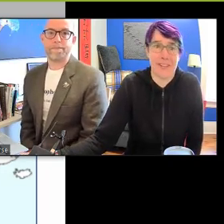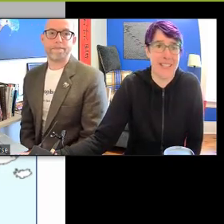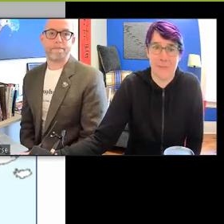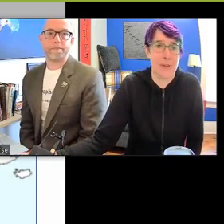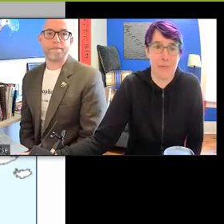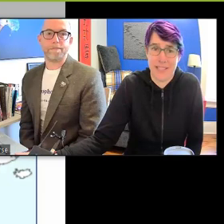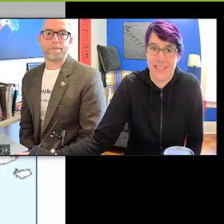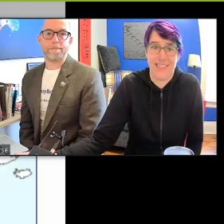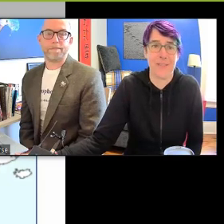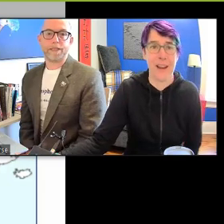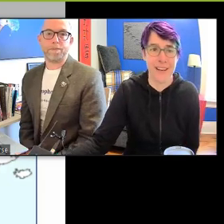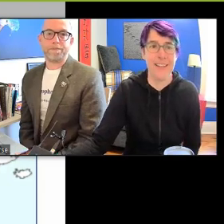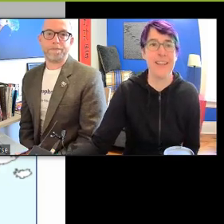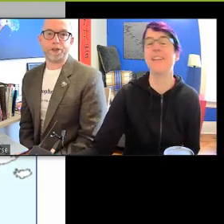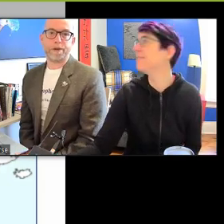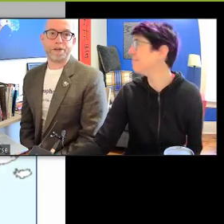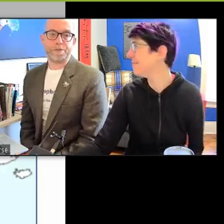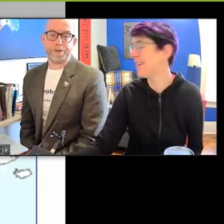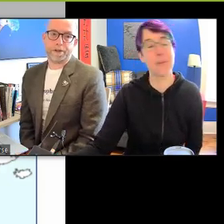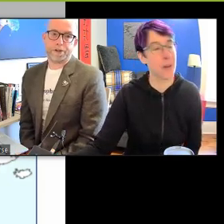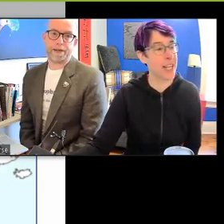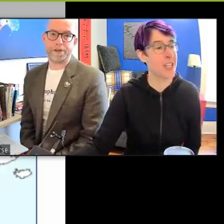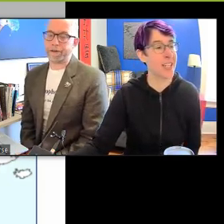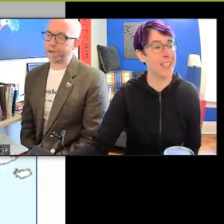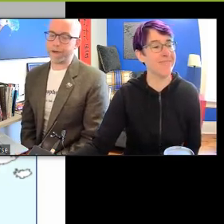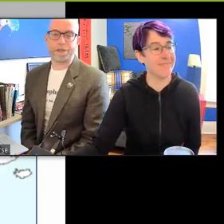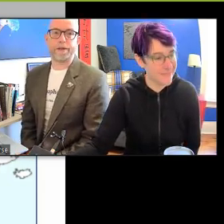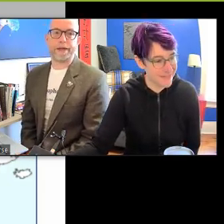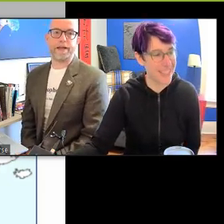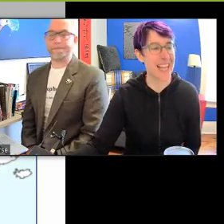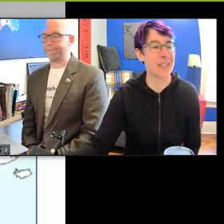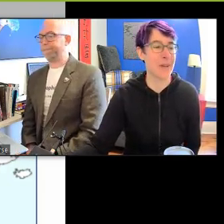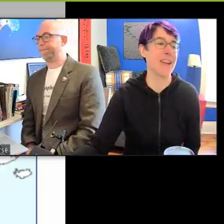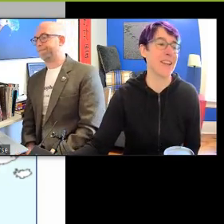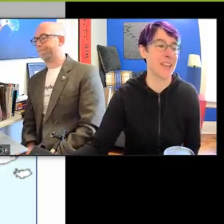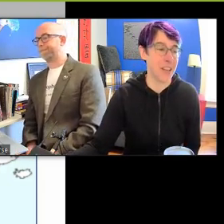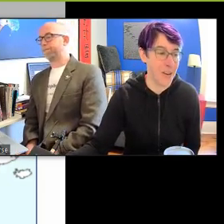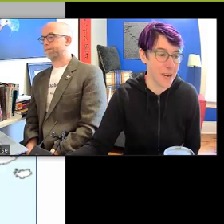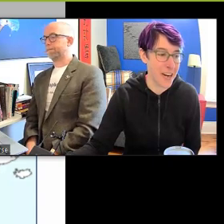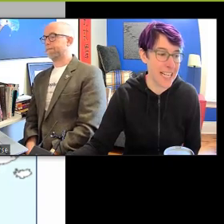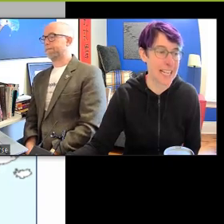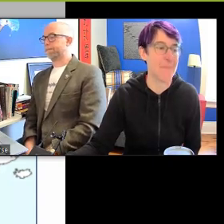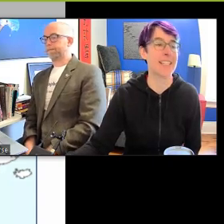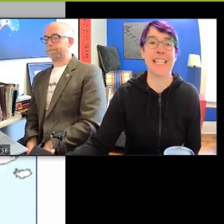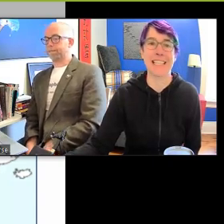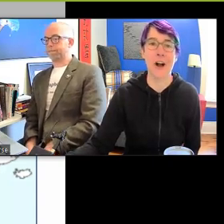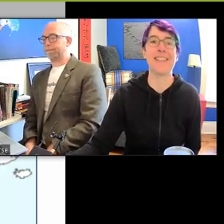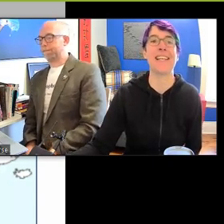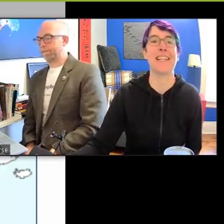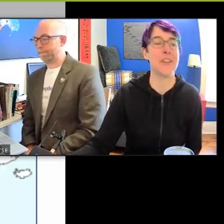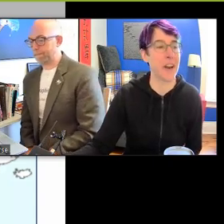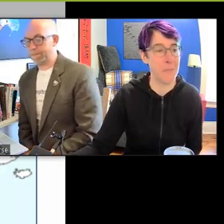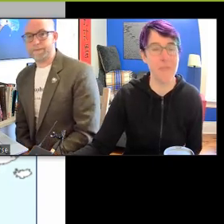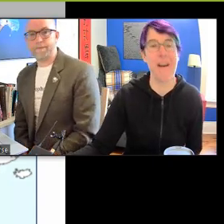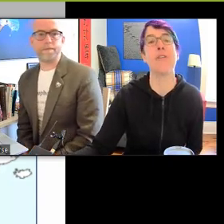probably very similar reasons, right? There's a bridge. There's a bridge. You're a terrestrial thing. That's right. You're endemic to this